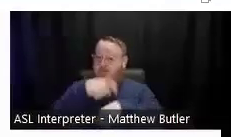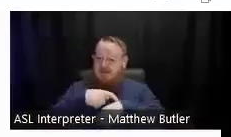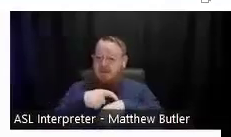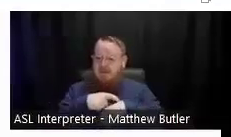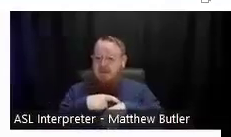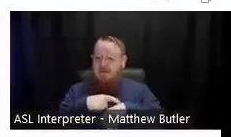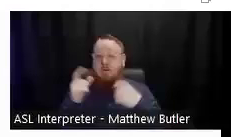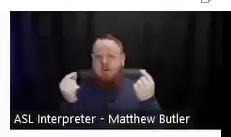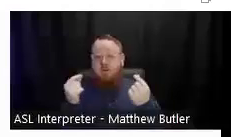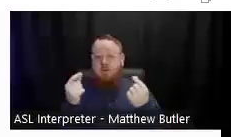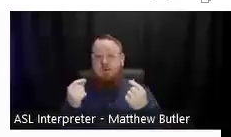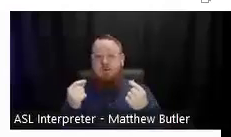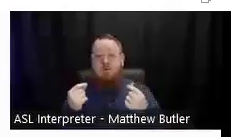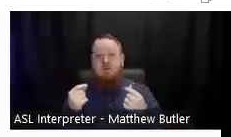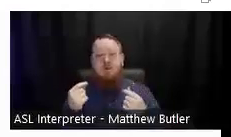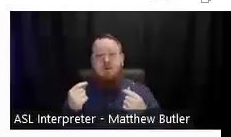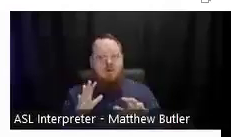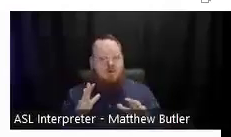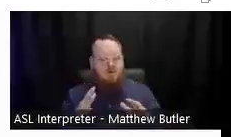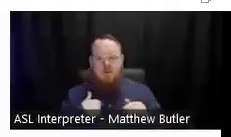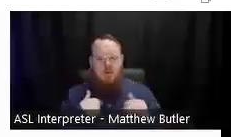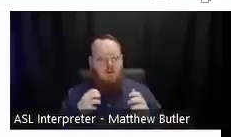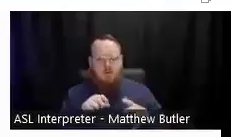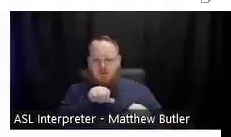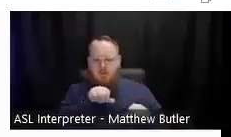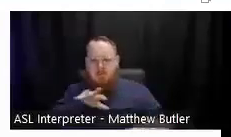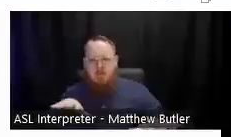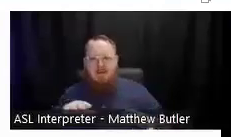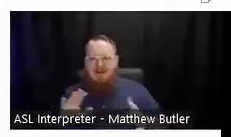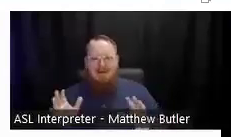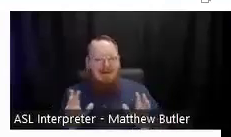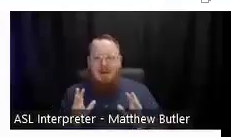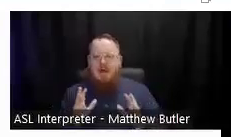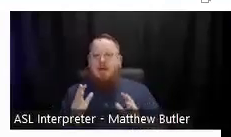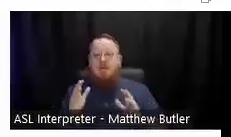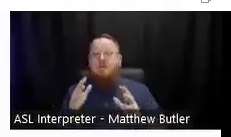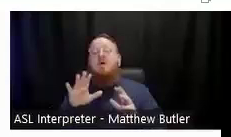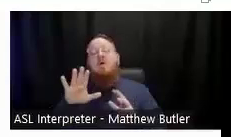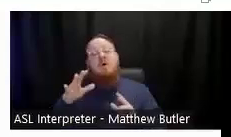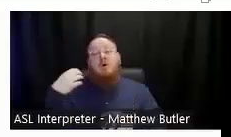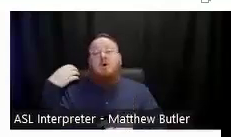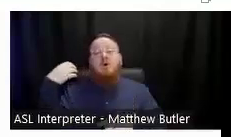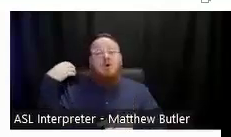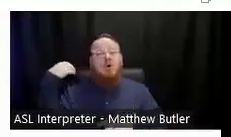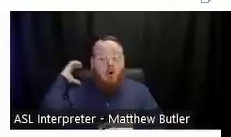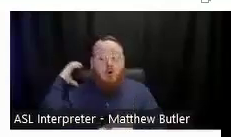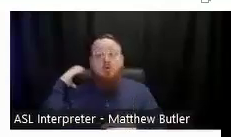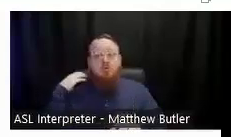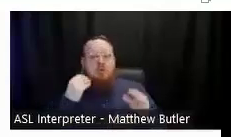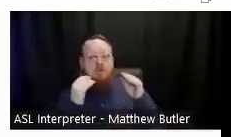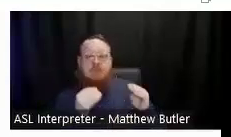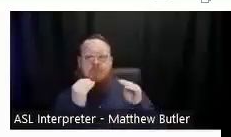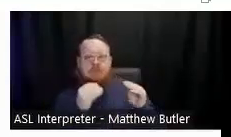was afraid he'd make a mess. So somehow in the coaching for getting him ready for this job, that was what was